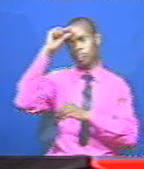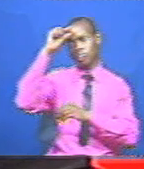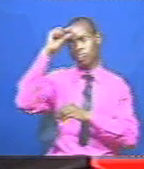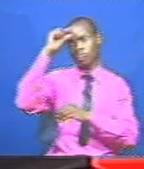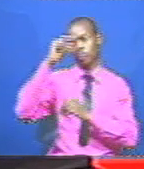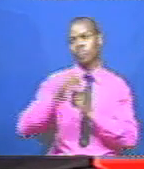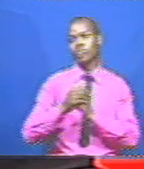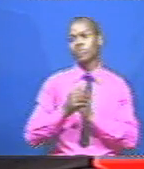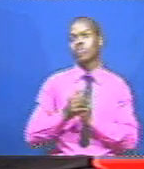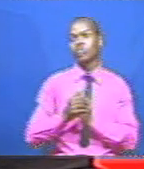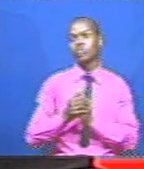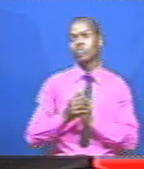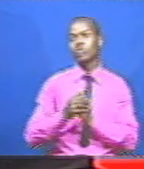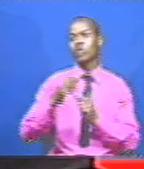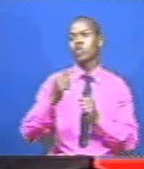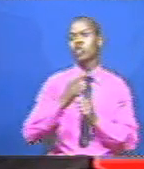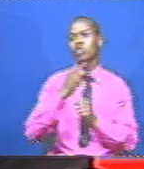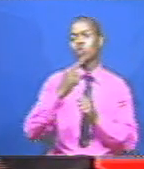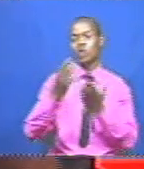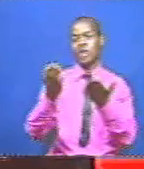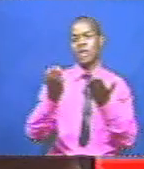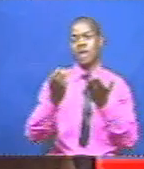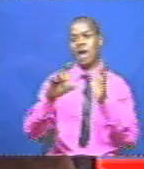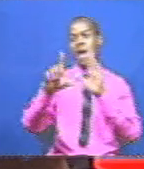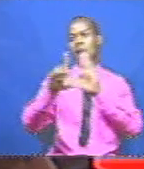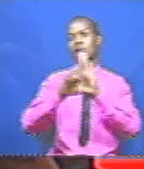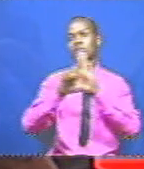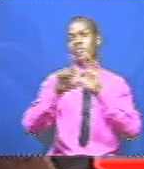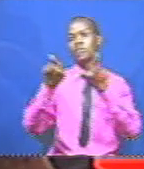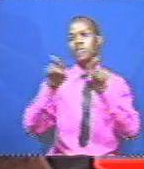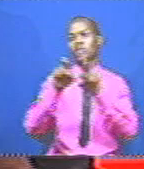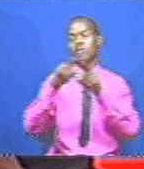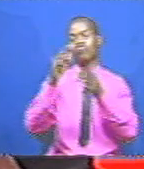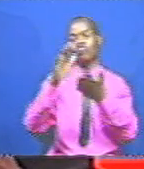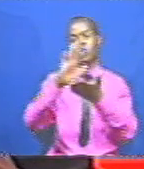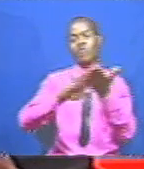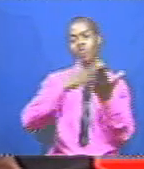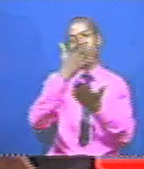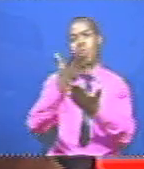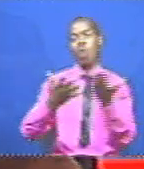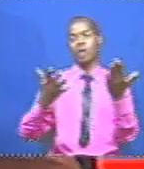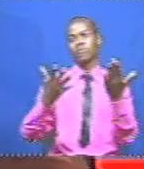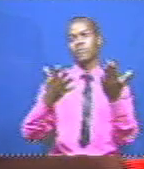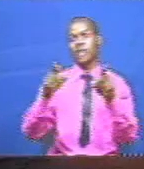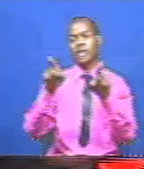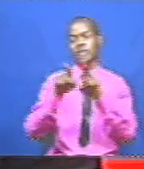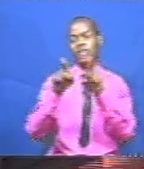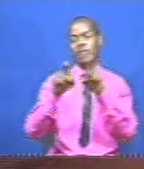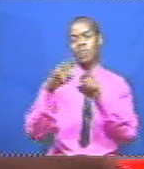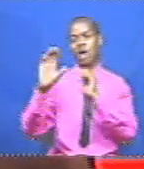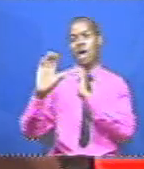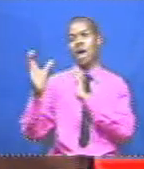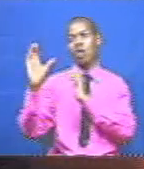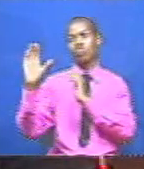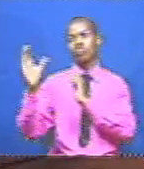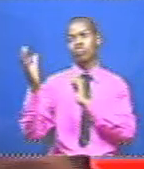governments. Okay, so there needed to be a legal and institutional framework to be in place. The counties and blocks,